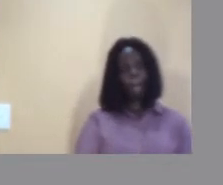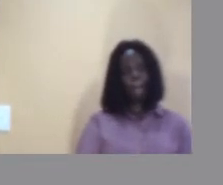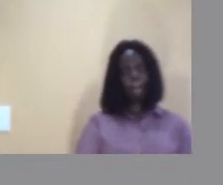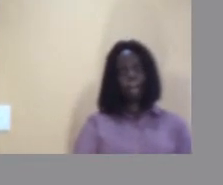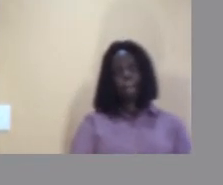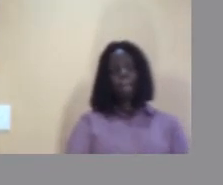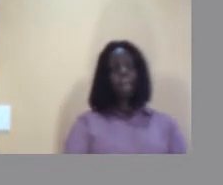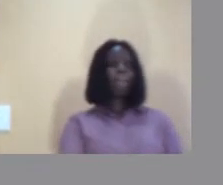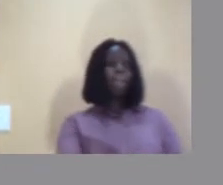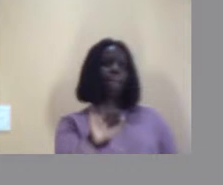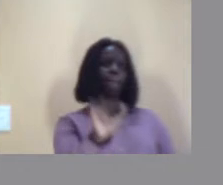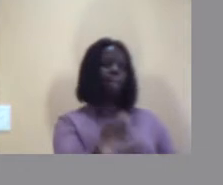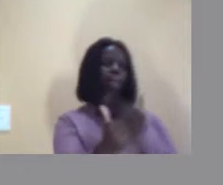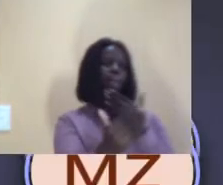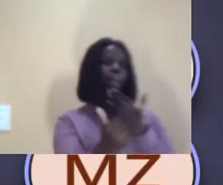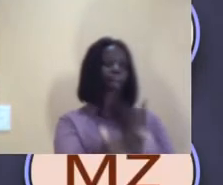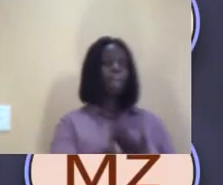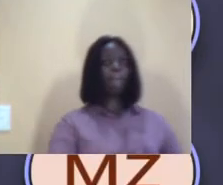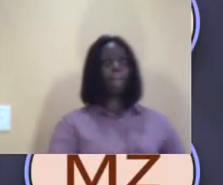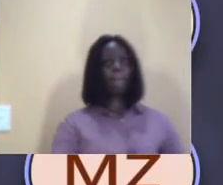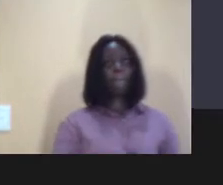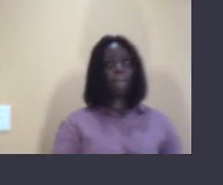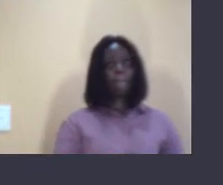Thank you, Honorable Member.